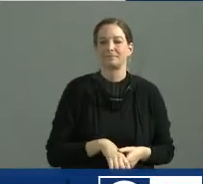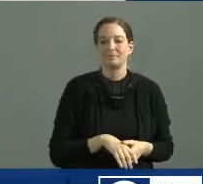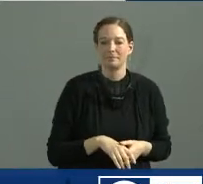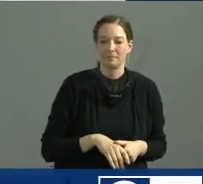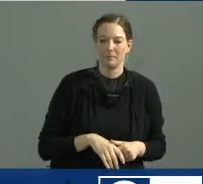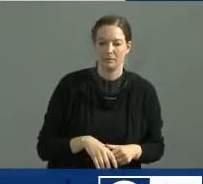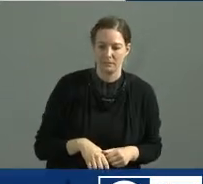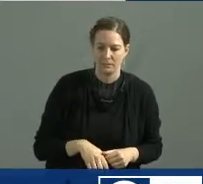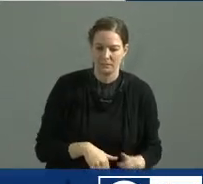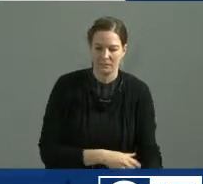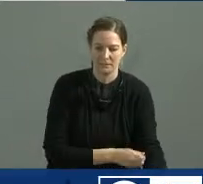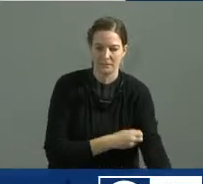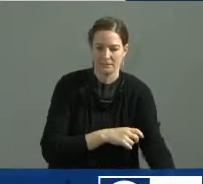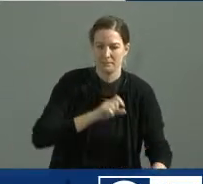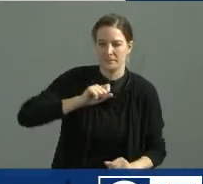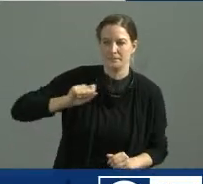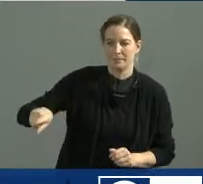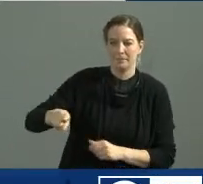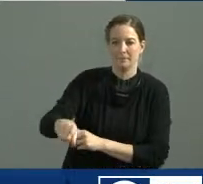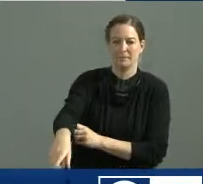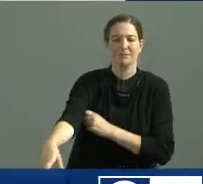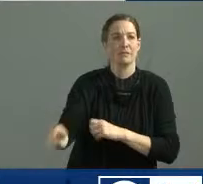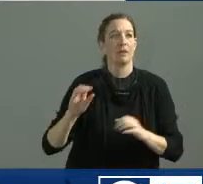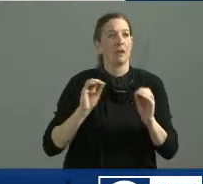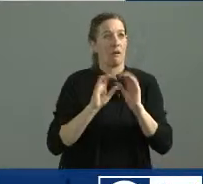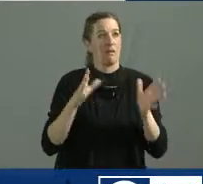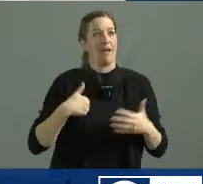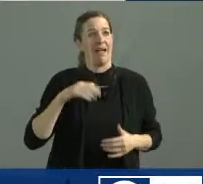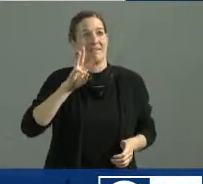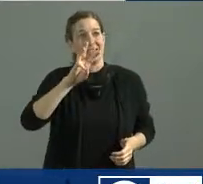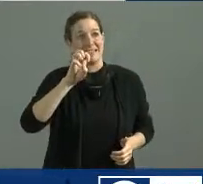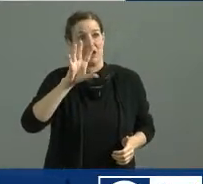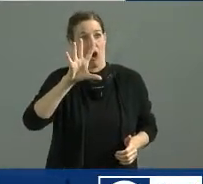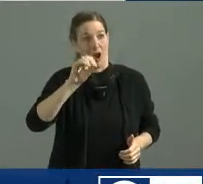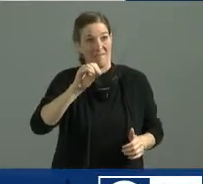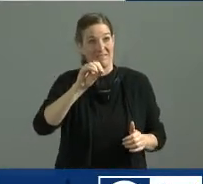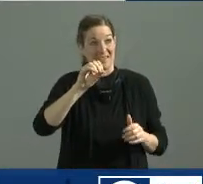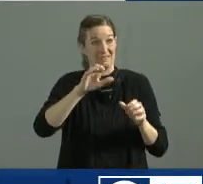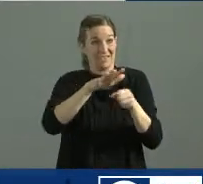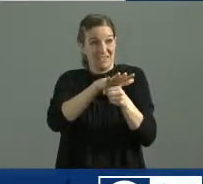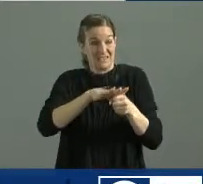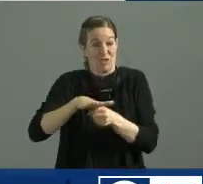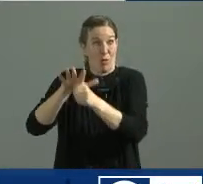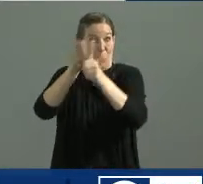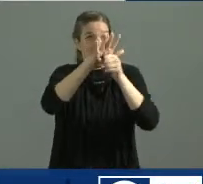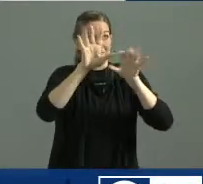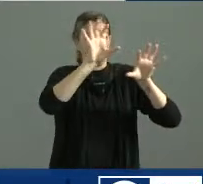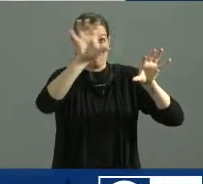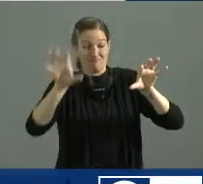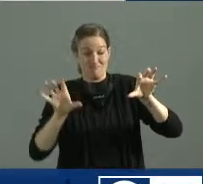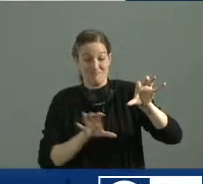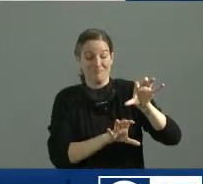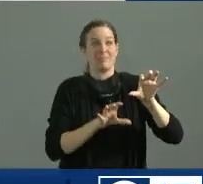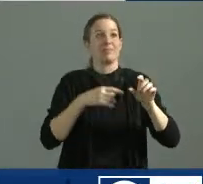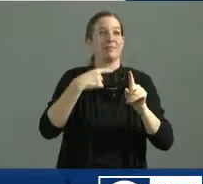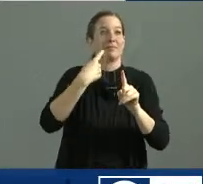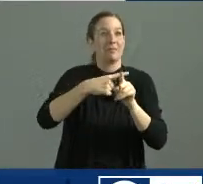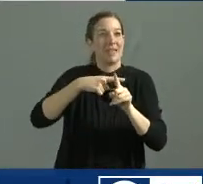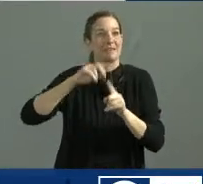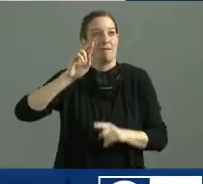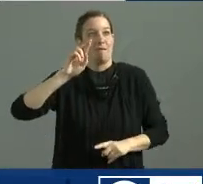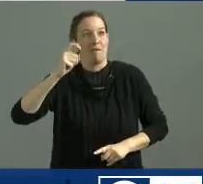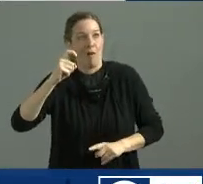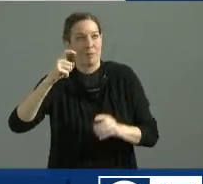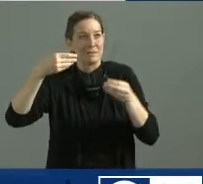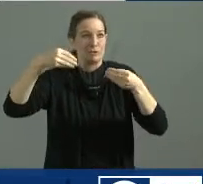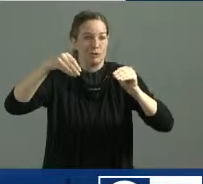priority here. Obviously, you guys have 650 provider locations throughout the state. You've got 800 pharmacies signed up. How soon can